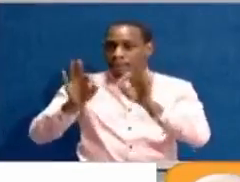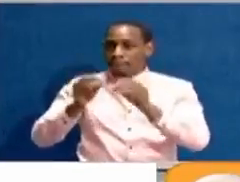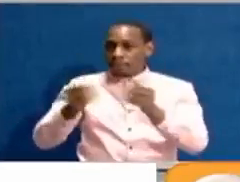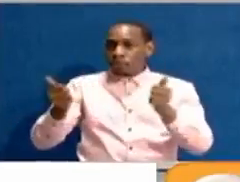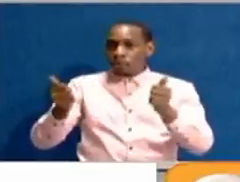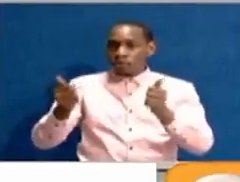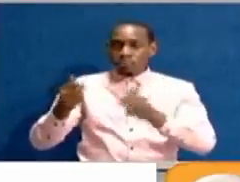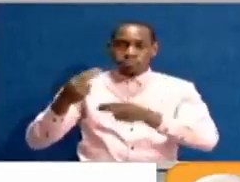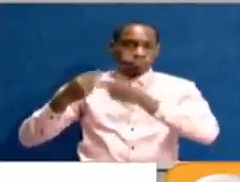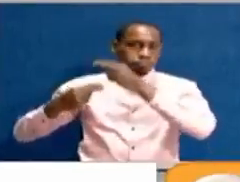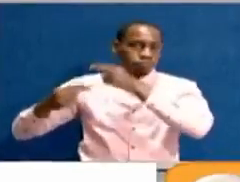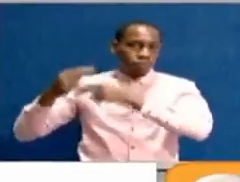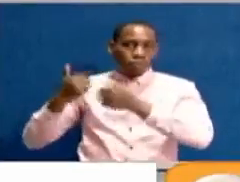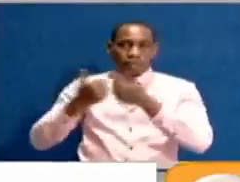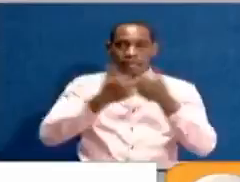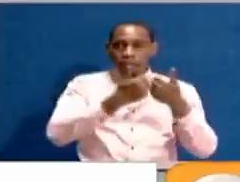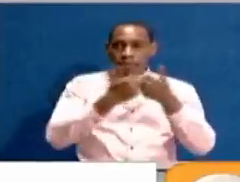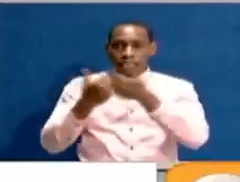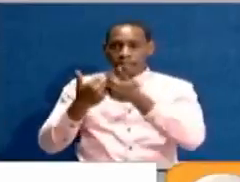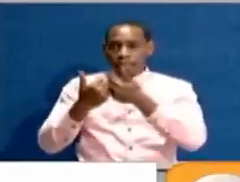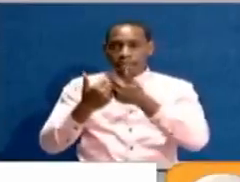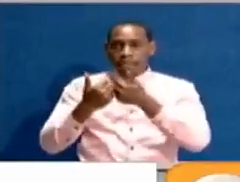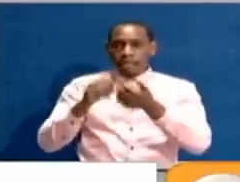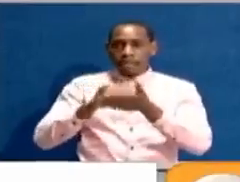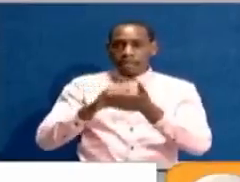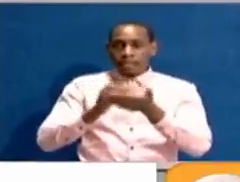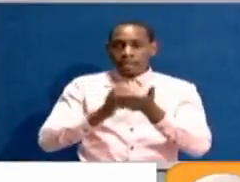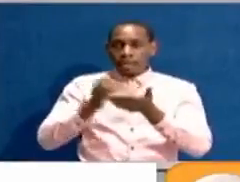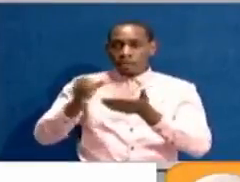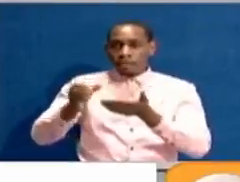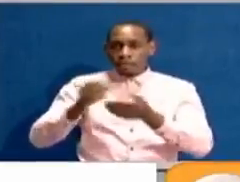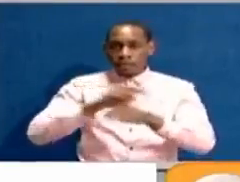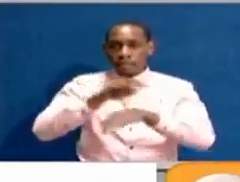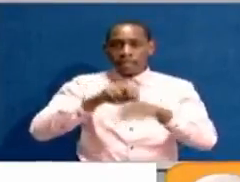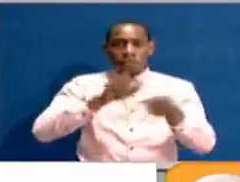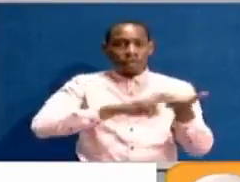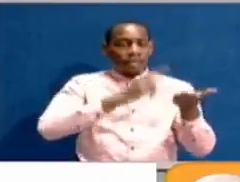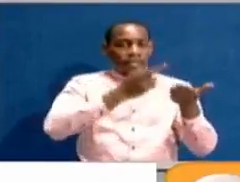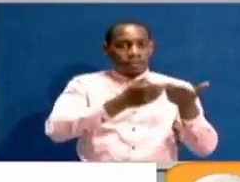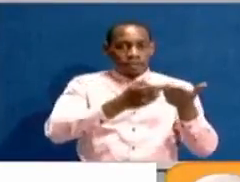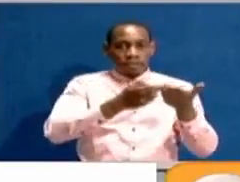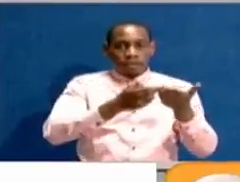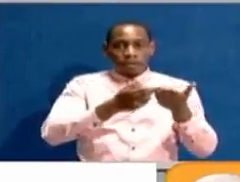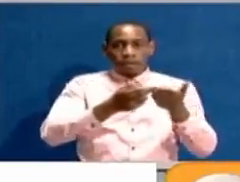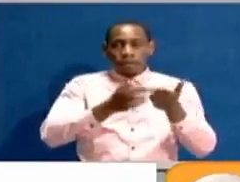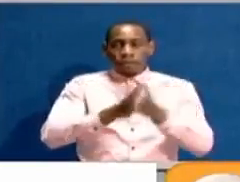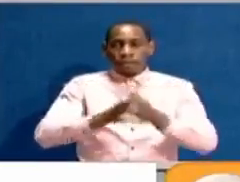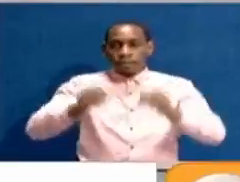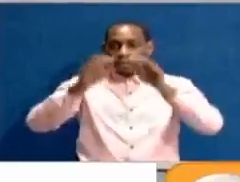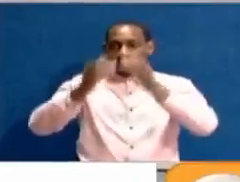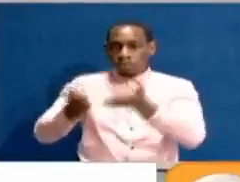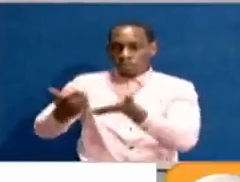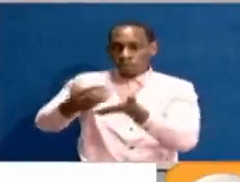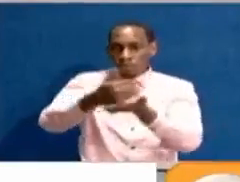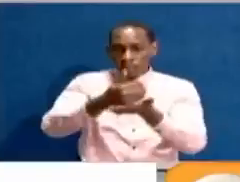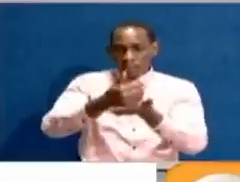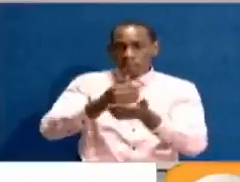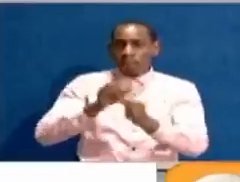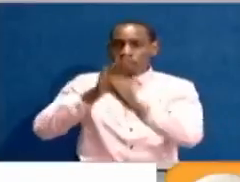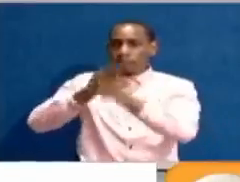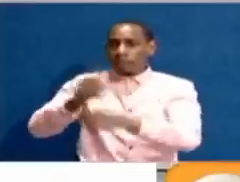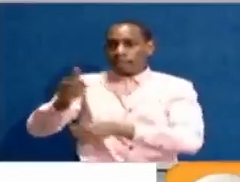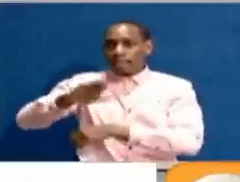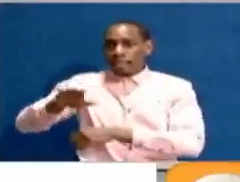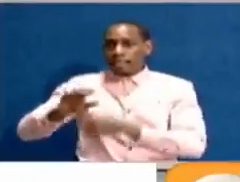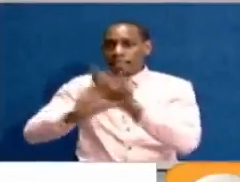solution to historical challenges of skewed allocation of national resources and marginalization of some parts of the